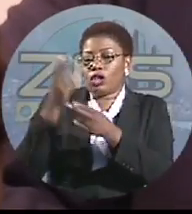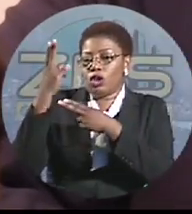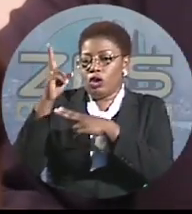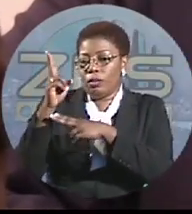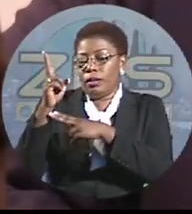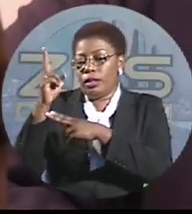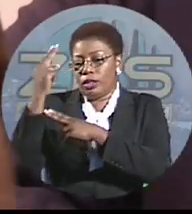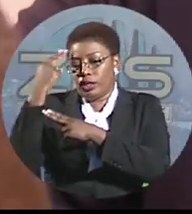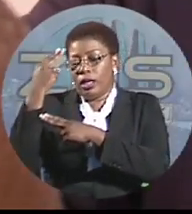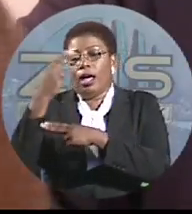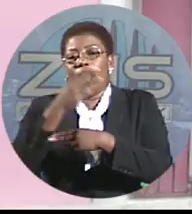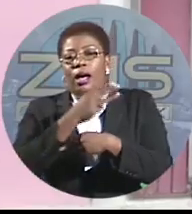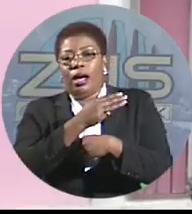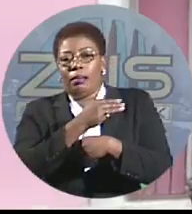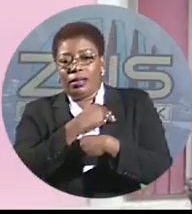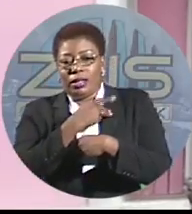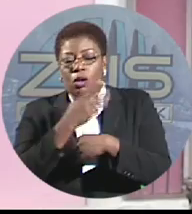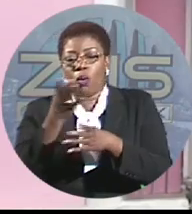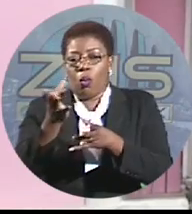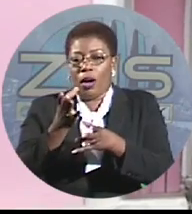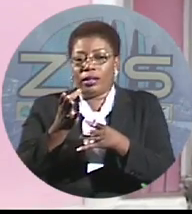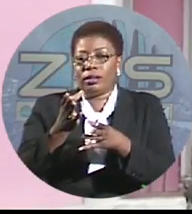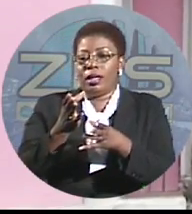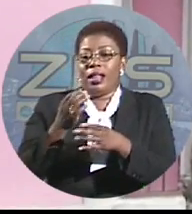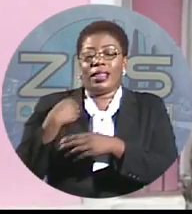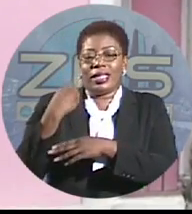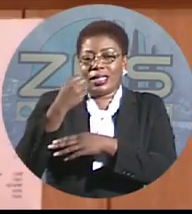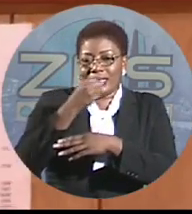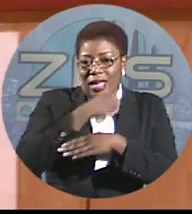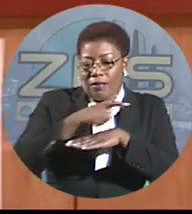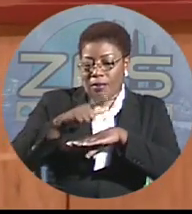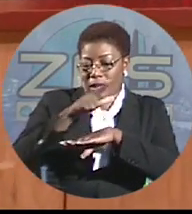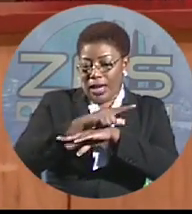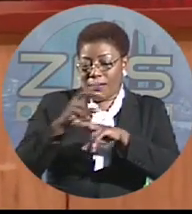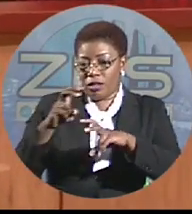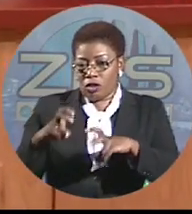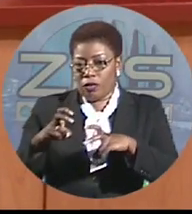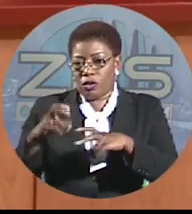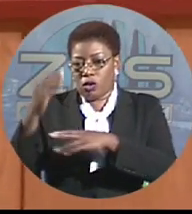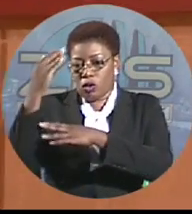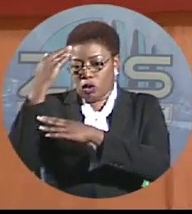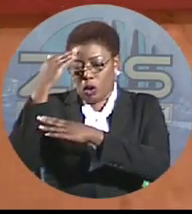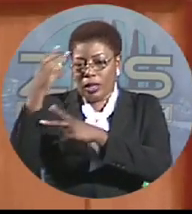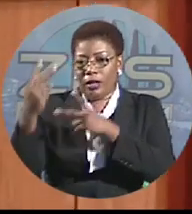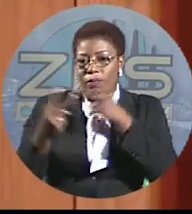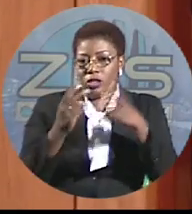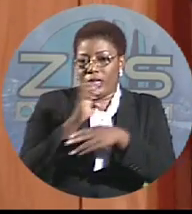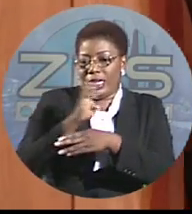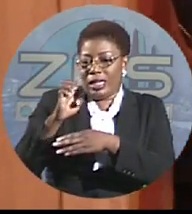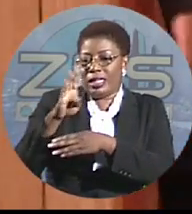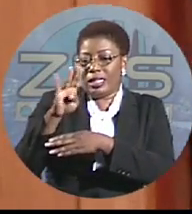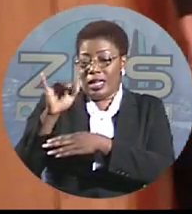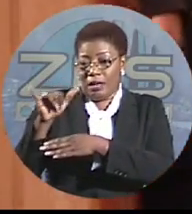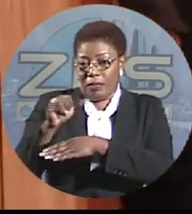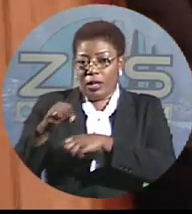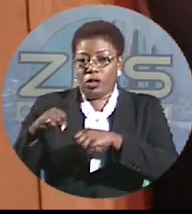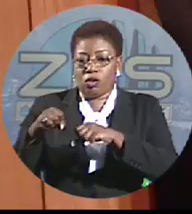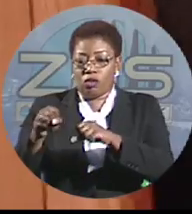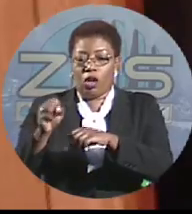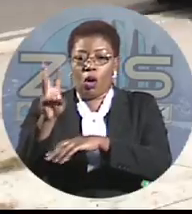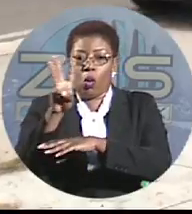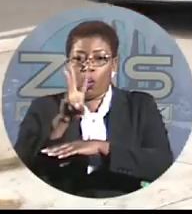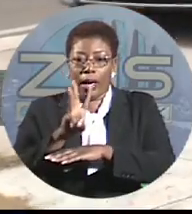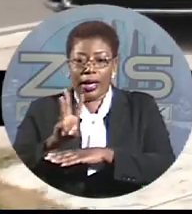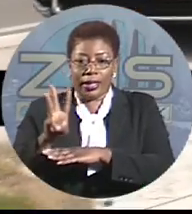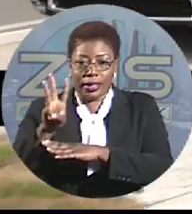Hubert Minnis wanted the staff at the Department of Lands and Surveys to know during his visit to the East Bay Street Agency on